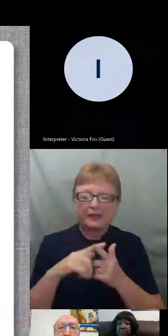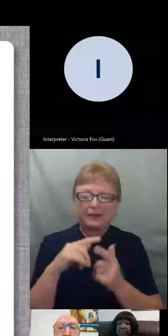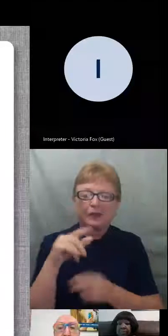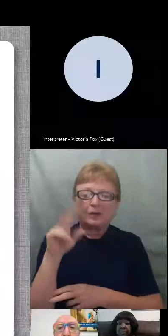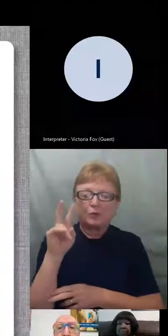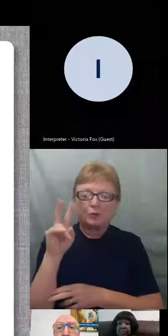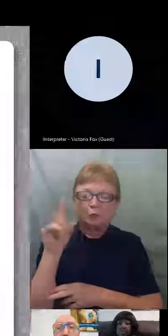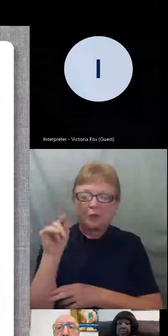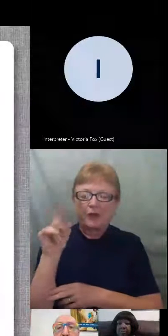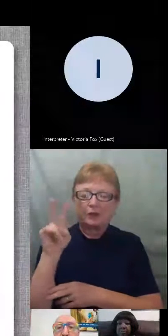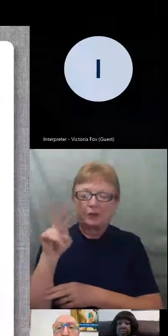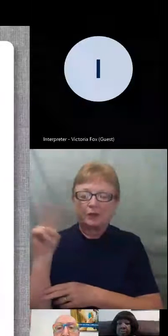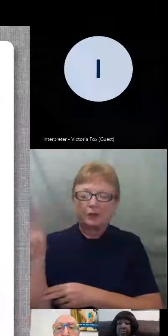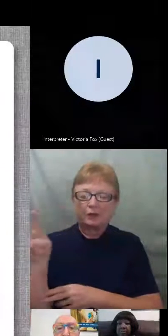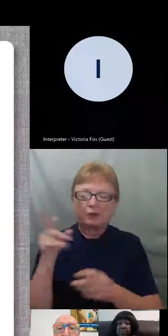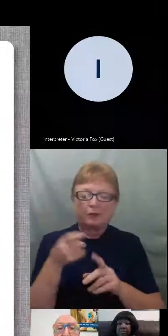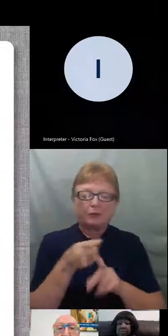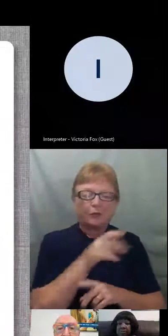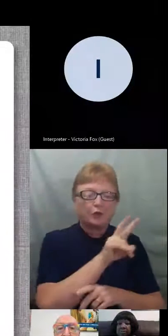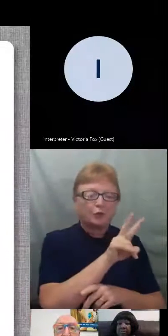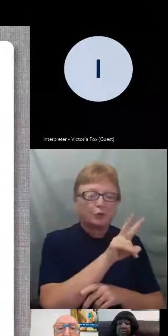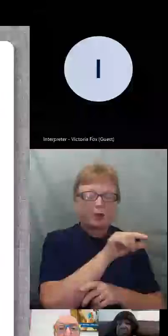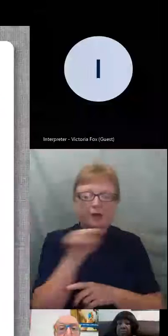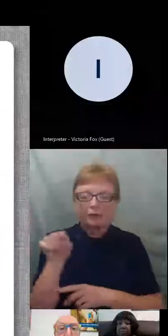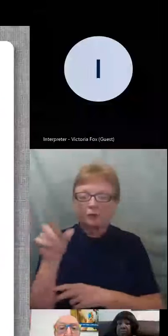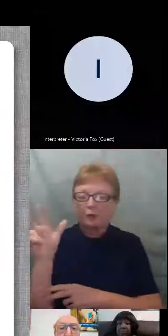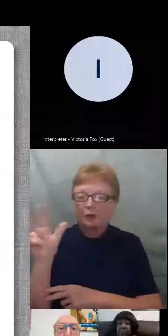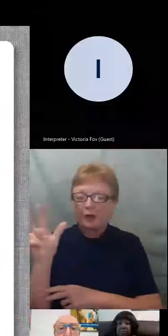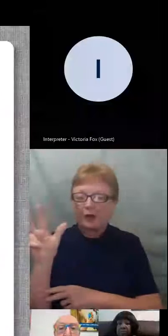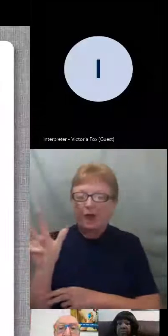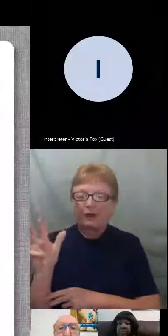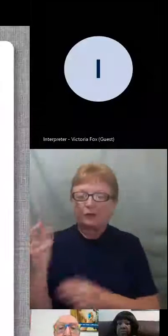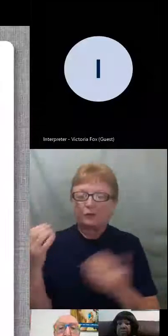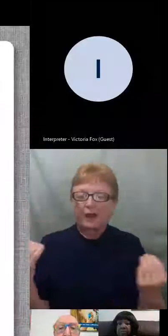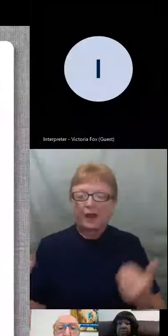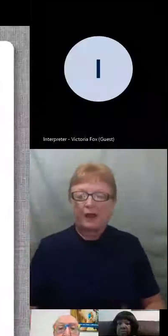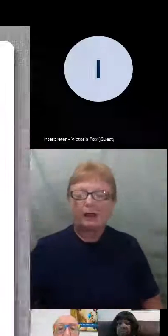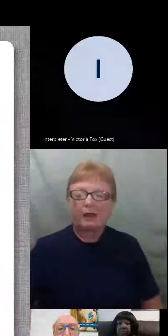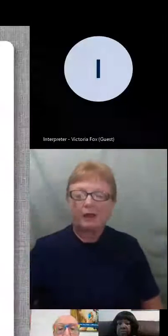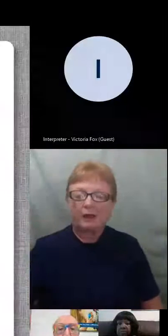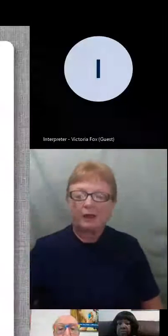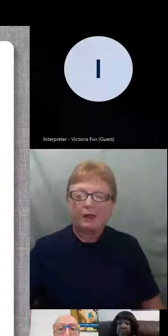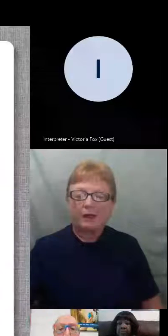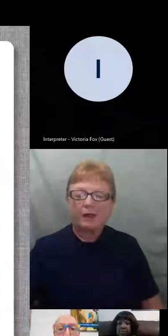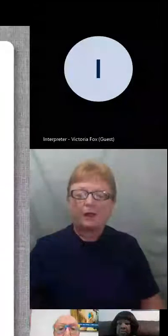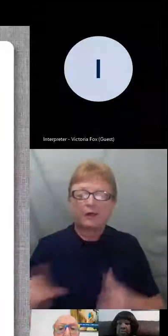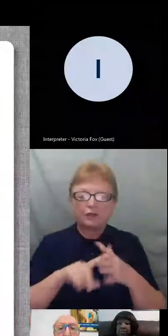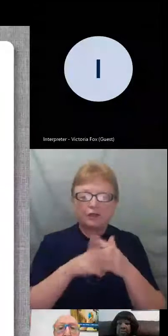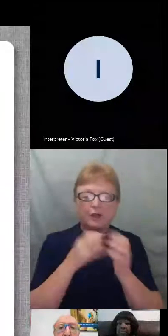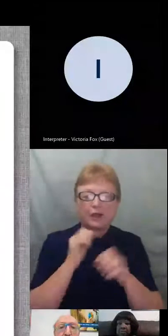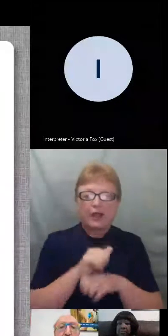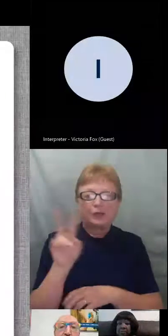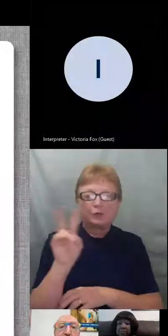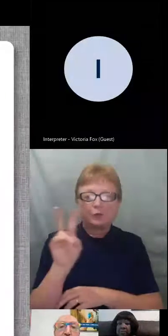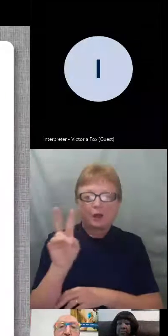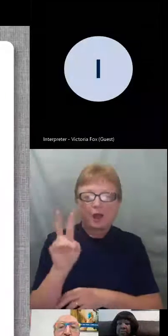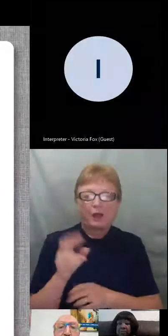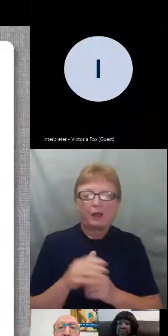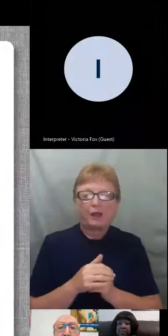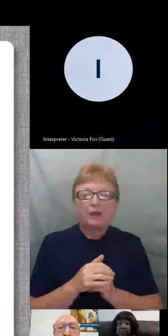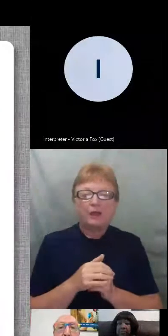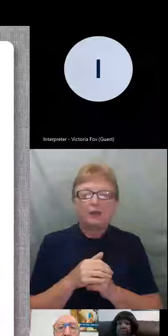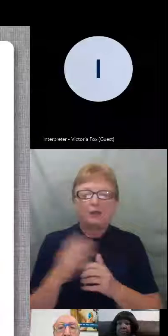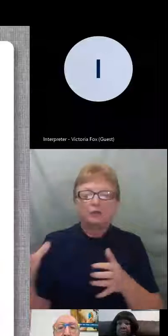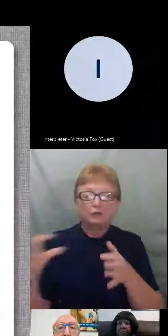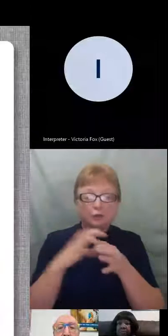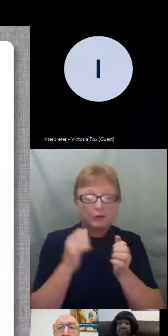2022. It's from 2 p.m. to 3 p.m. today. We will be starting promptly at 2 p.m. To join us